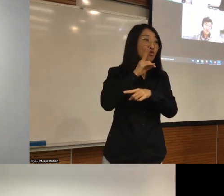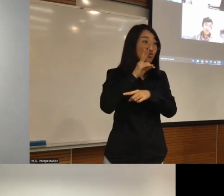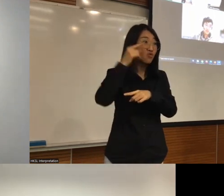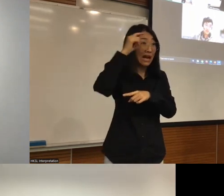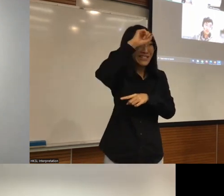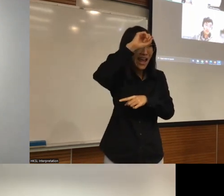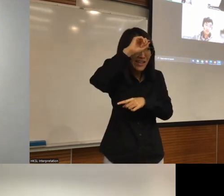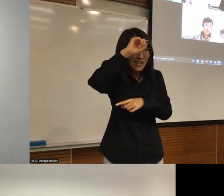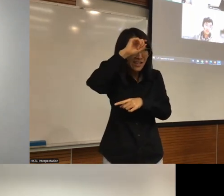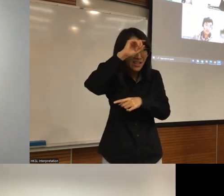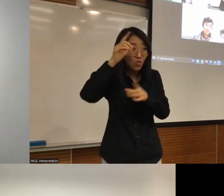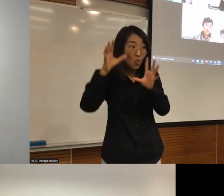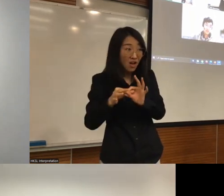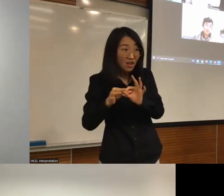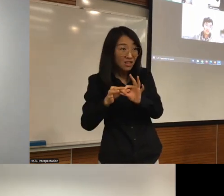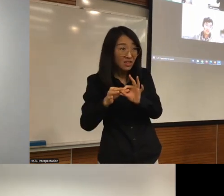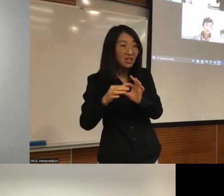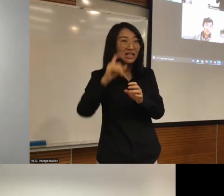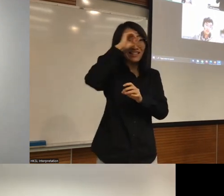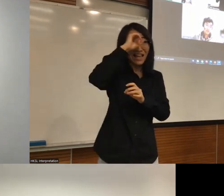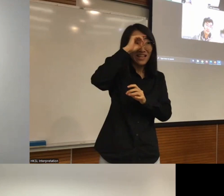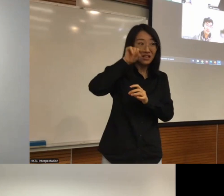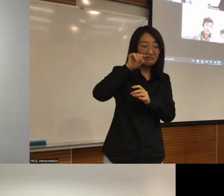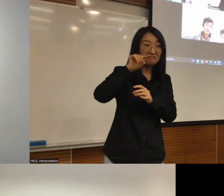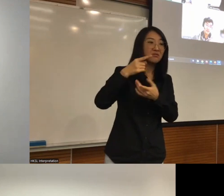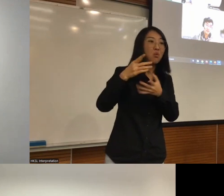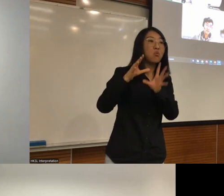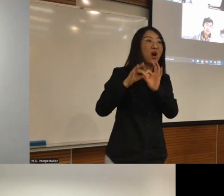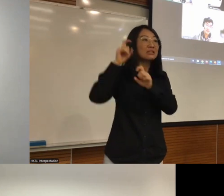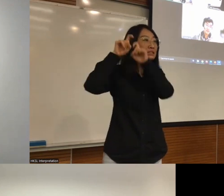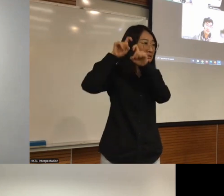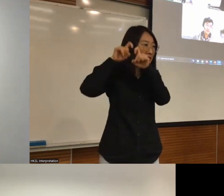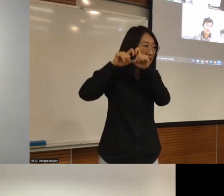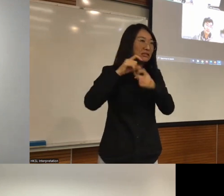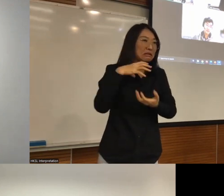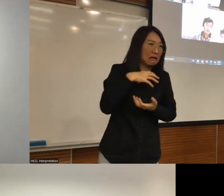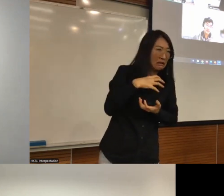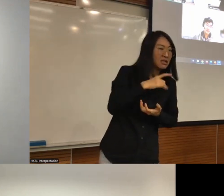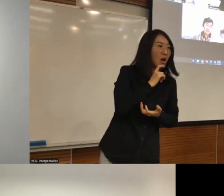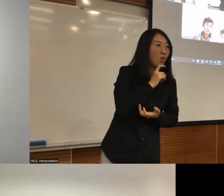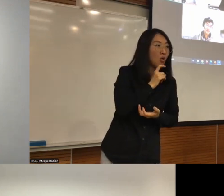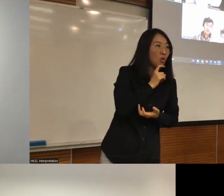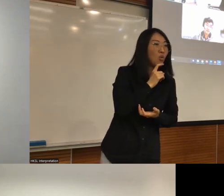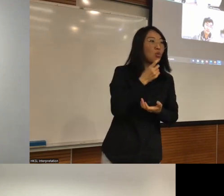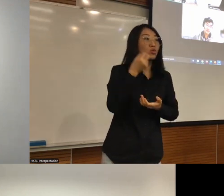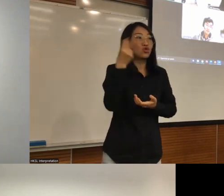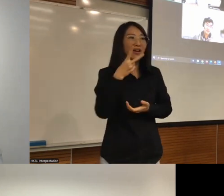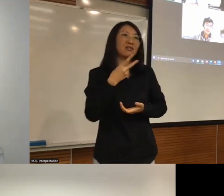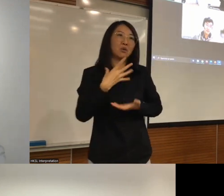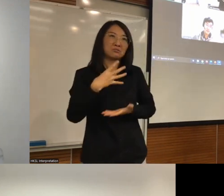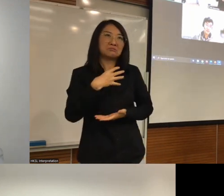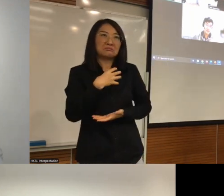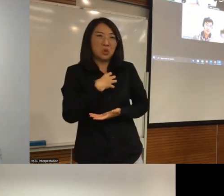load, which includes cognitive load in terms of cognitive pressure, but also feelings of